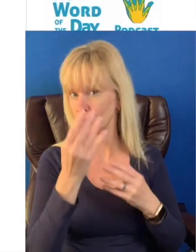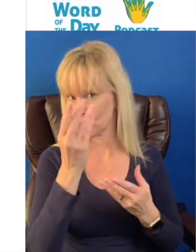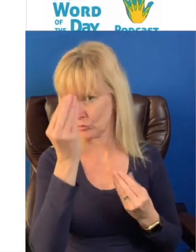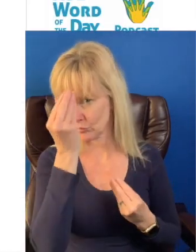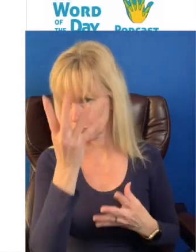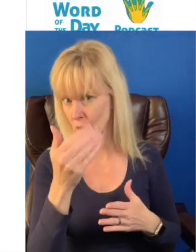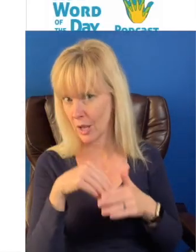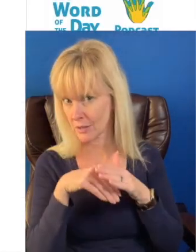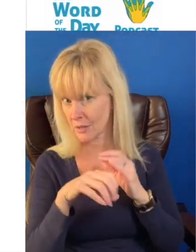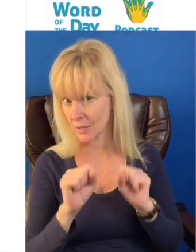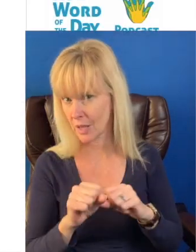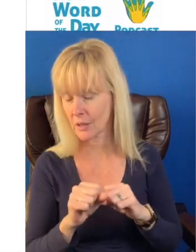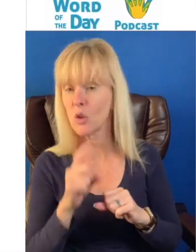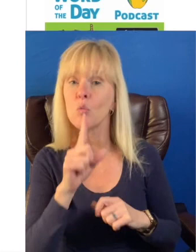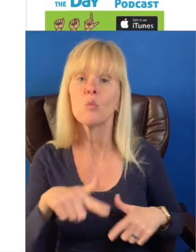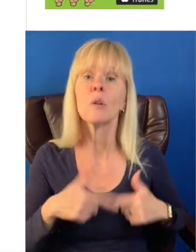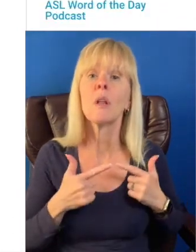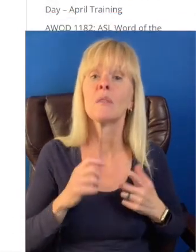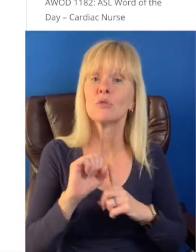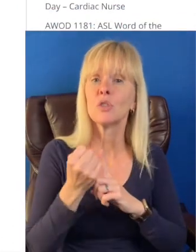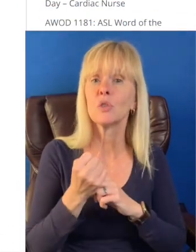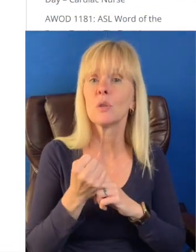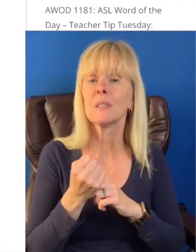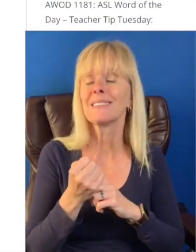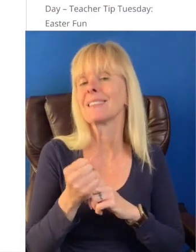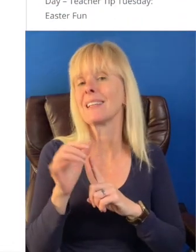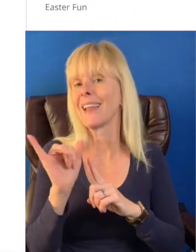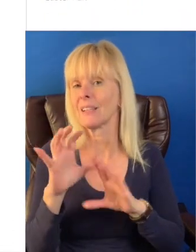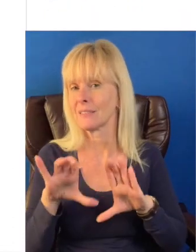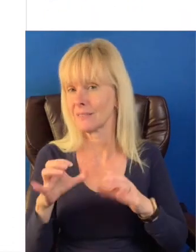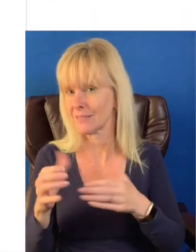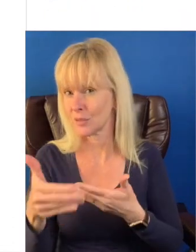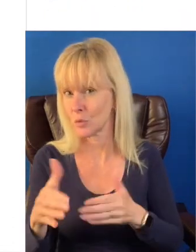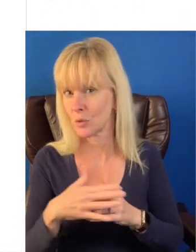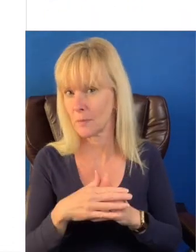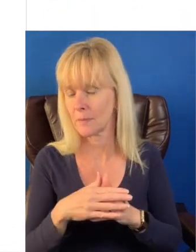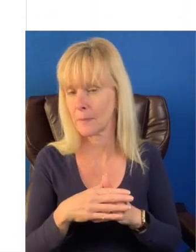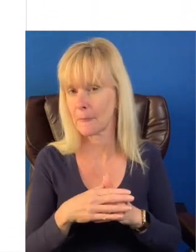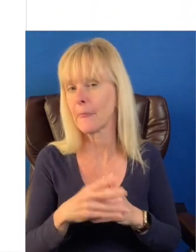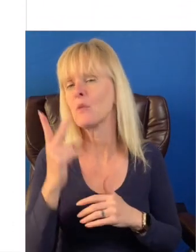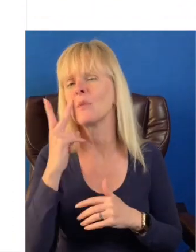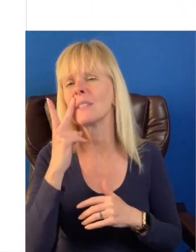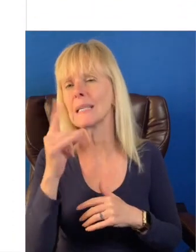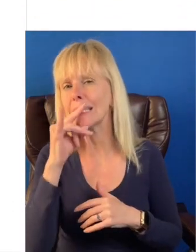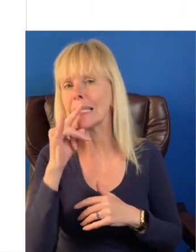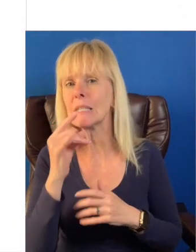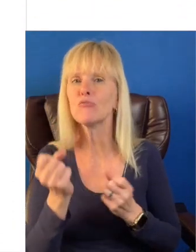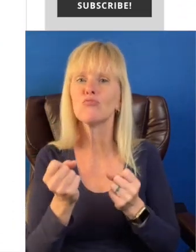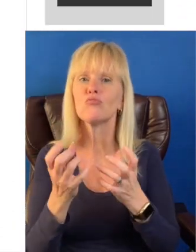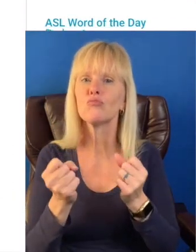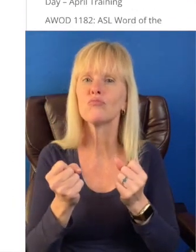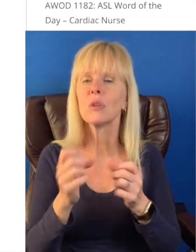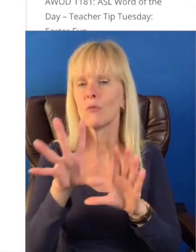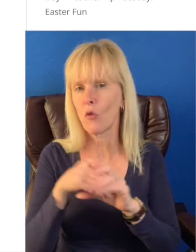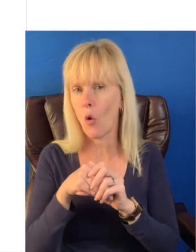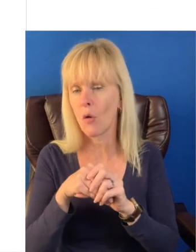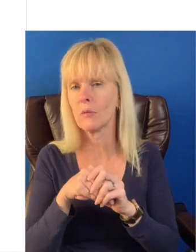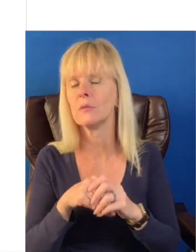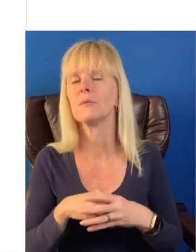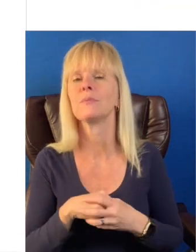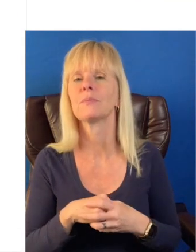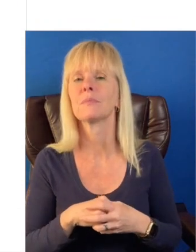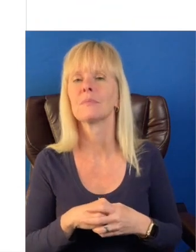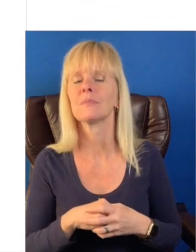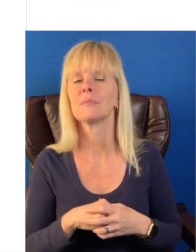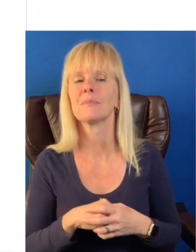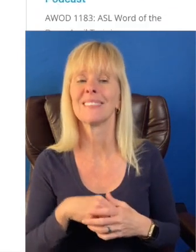with you. And these are real life situations, perhaps in the classroom, where you might see kids actually